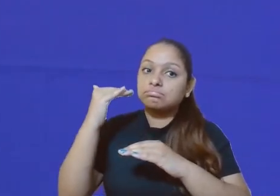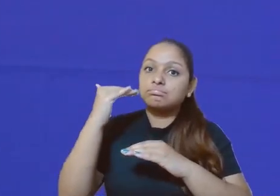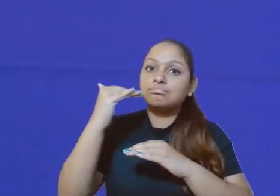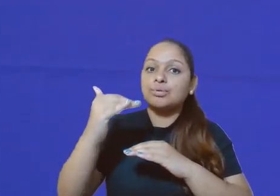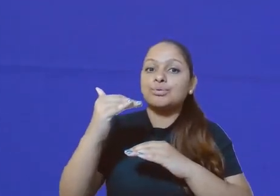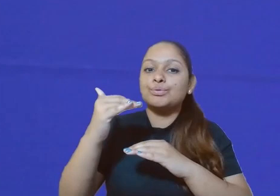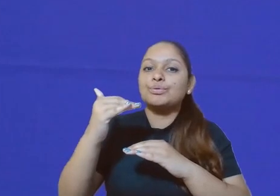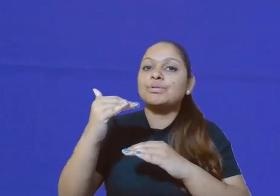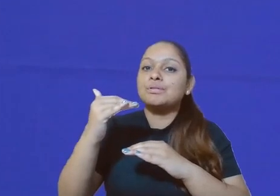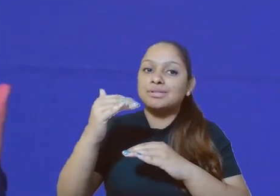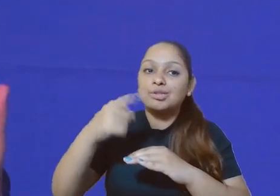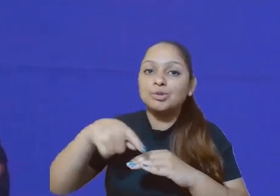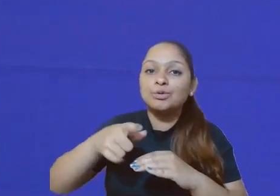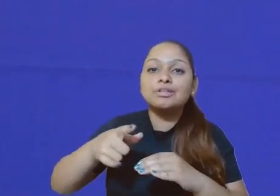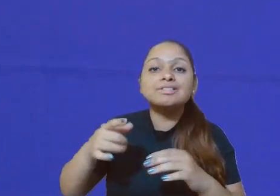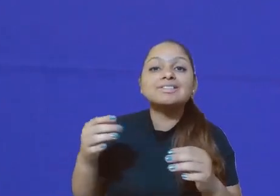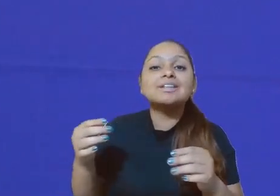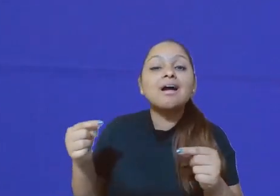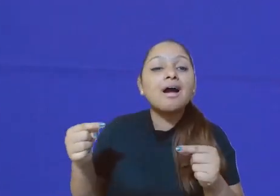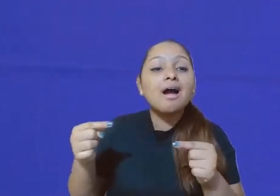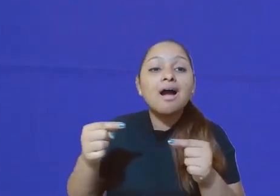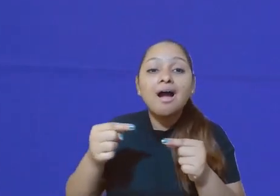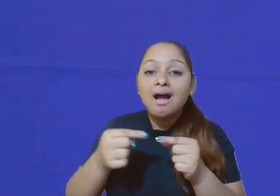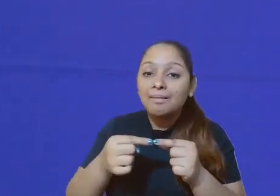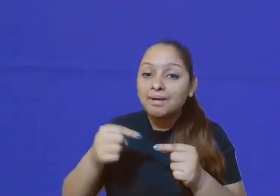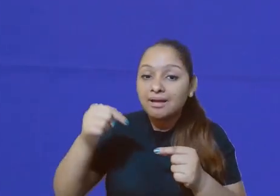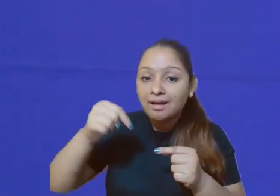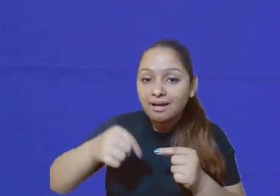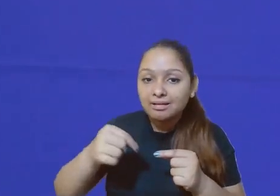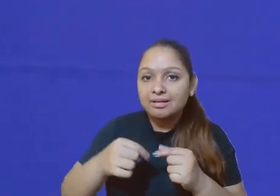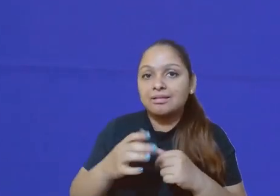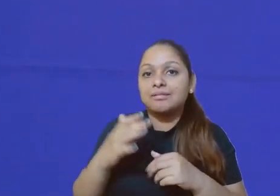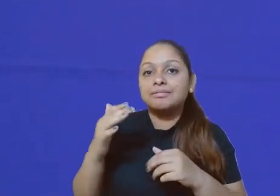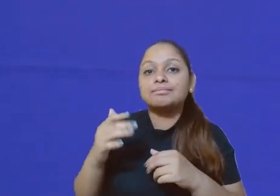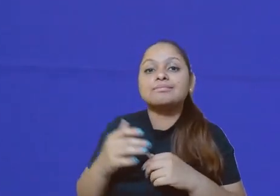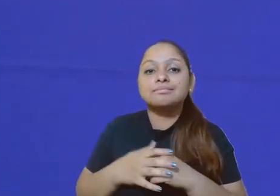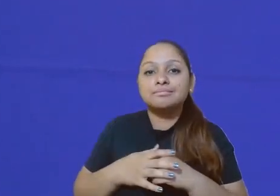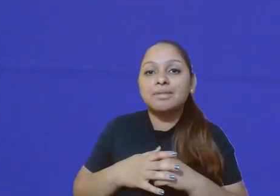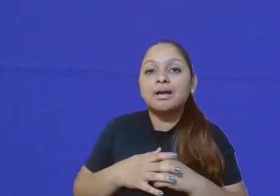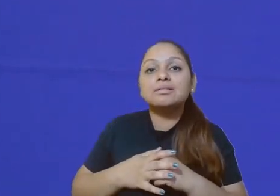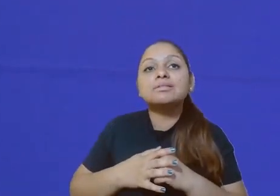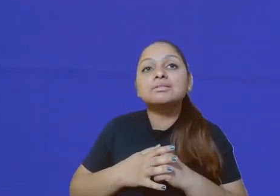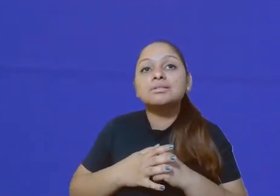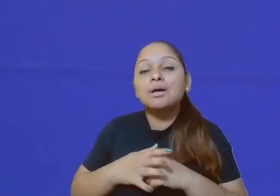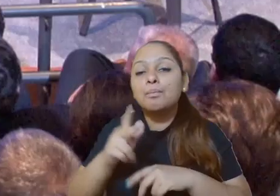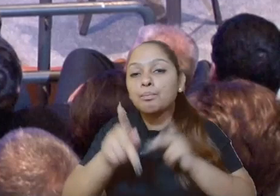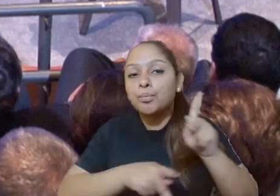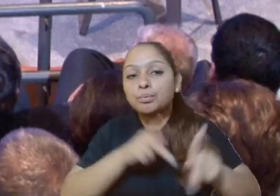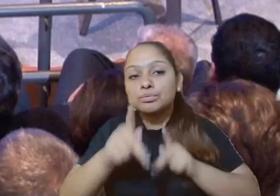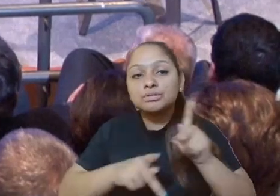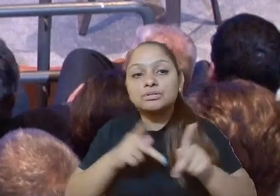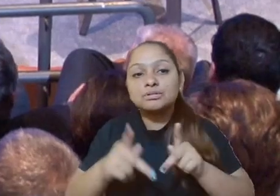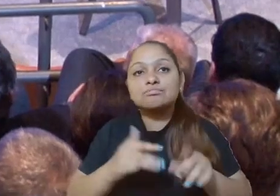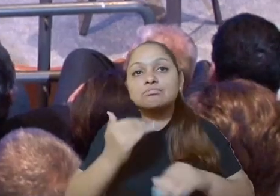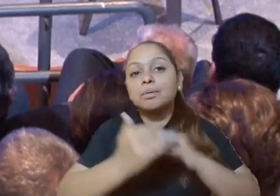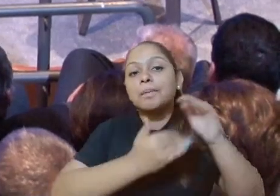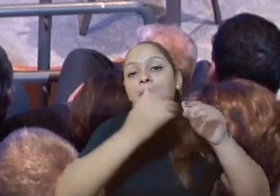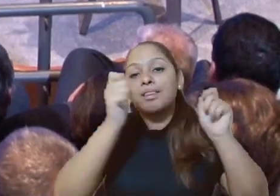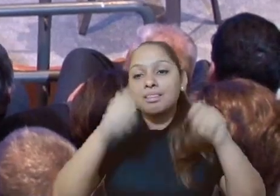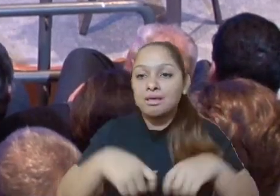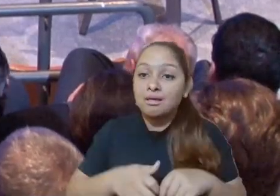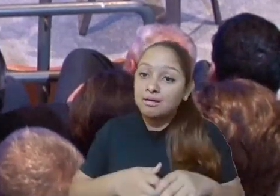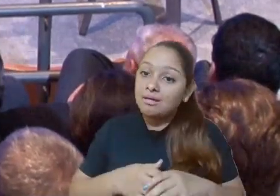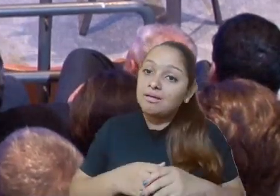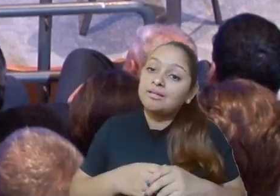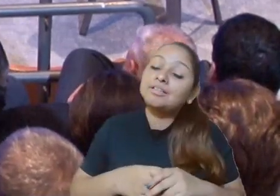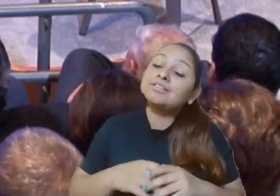a reality and it becomes something that's going to be prosperity for the population. That would be